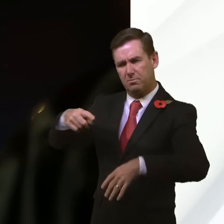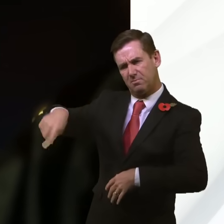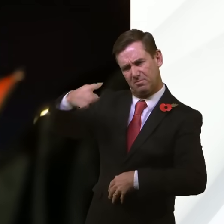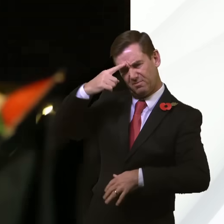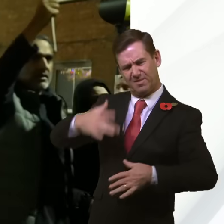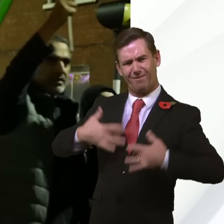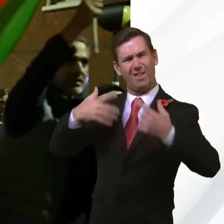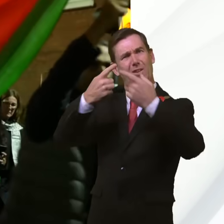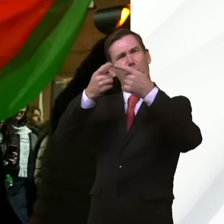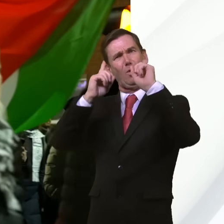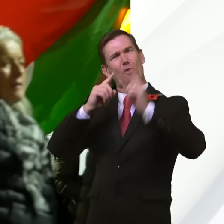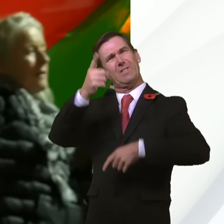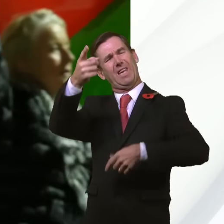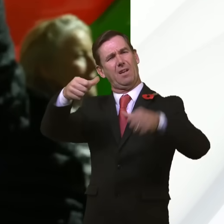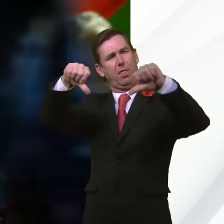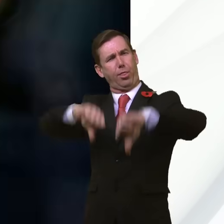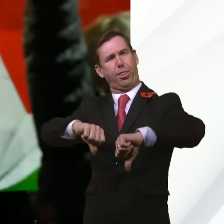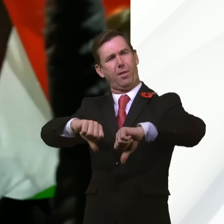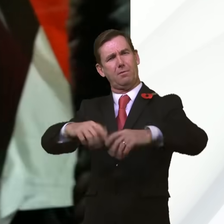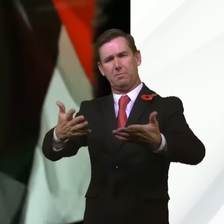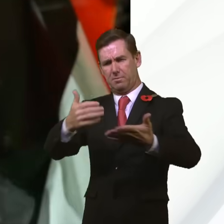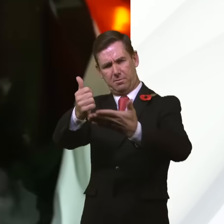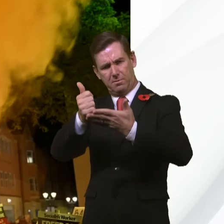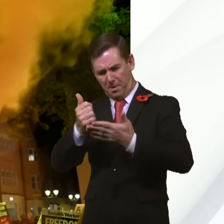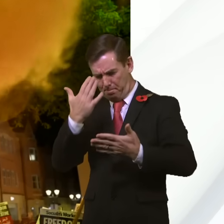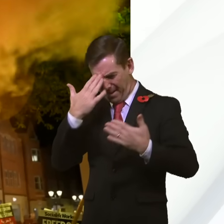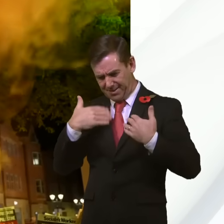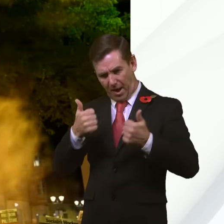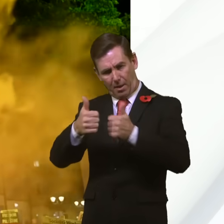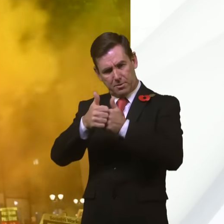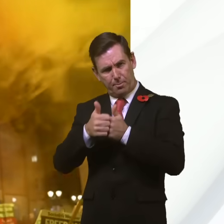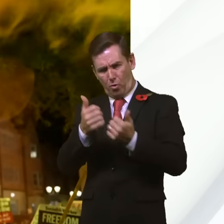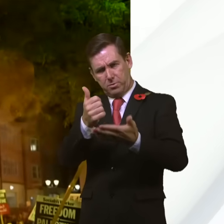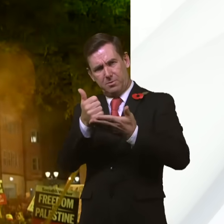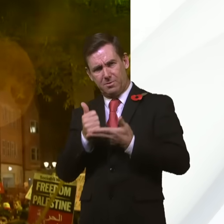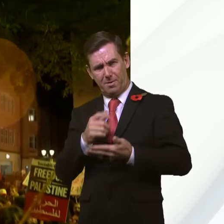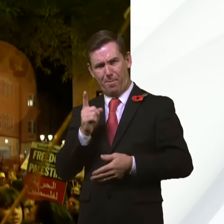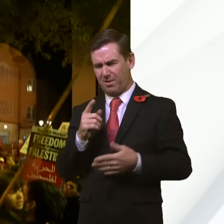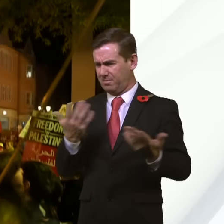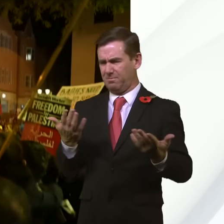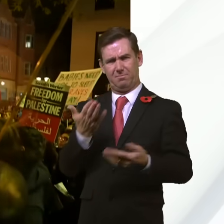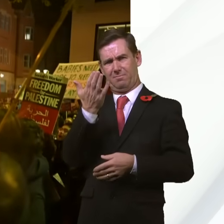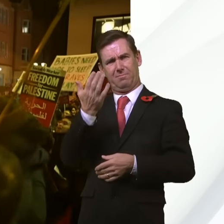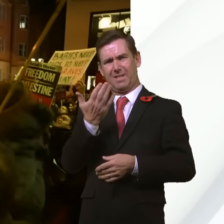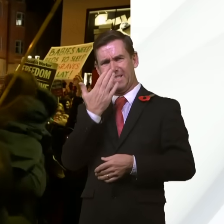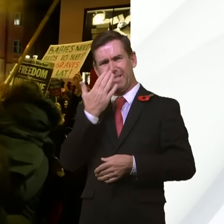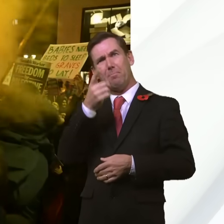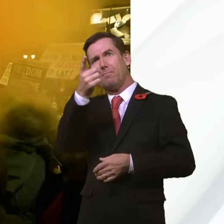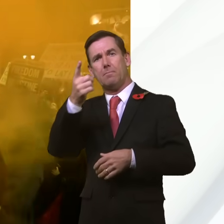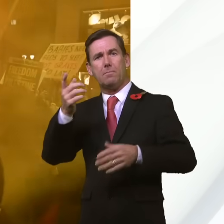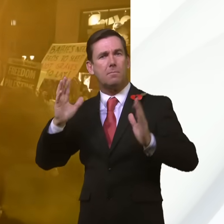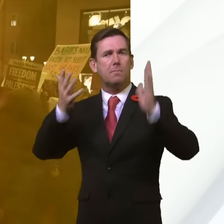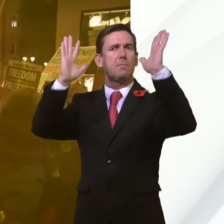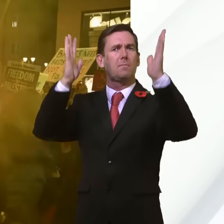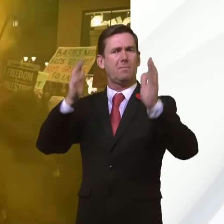university and say whilst they have been offered mental health support, the conflict in Gaza has not had the same response as other wars.